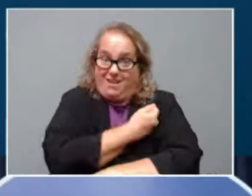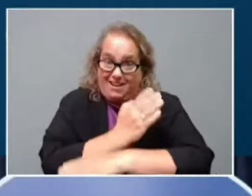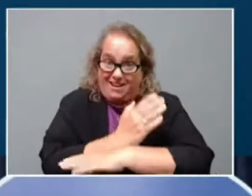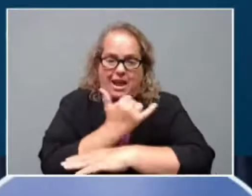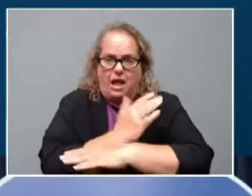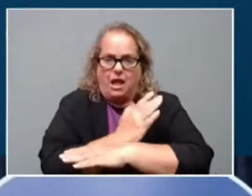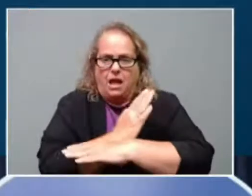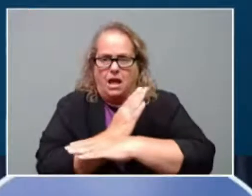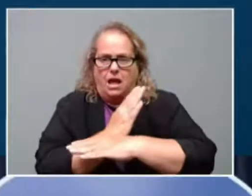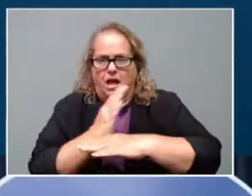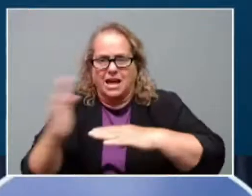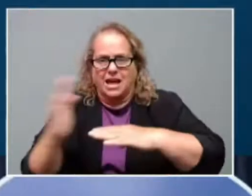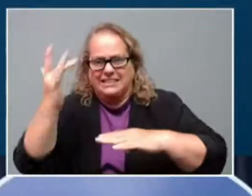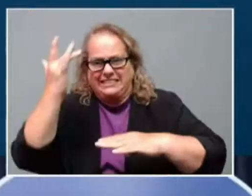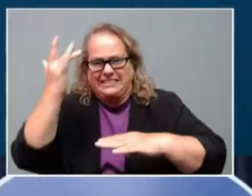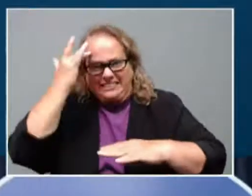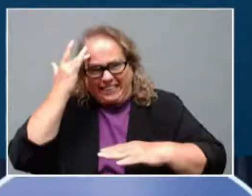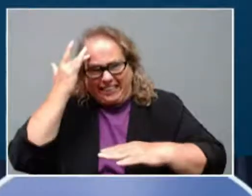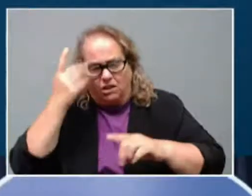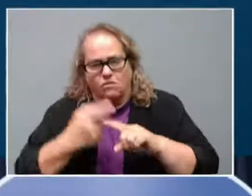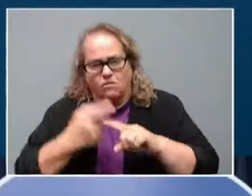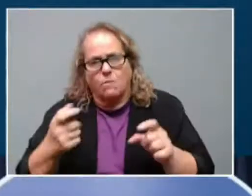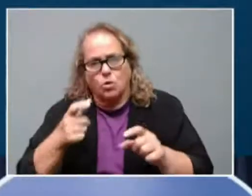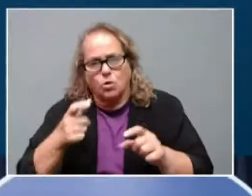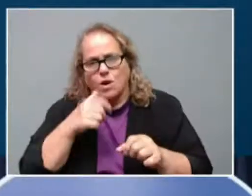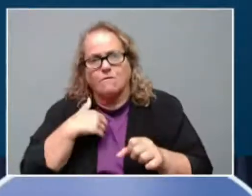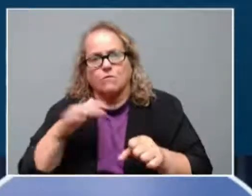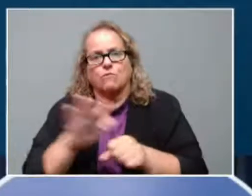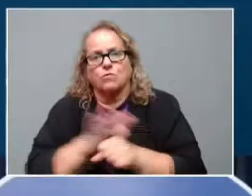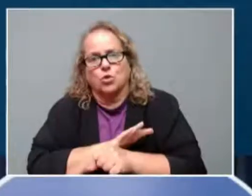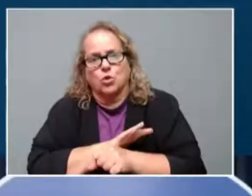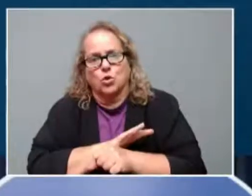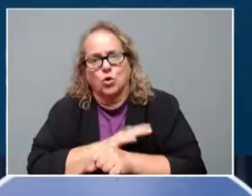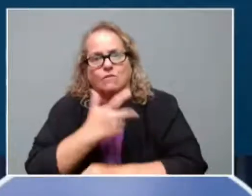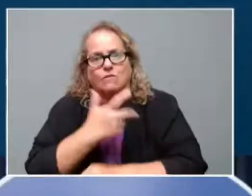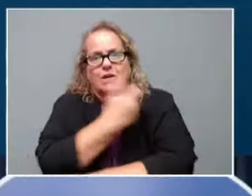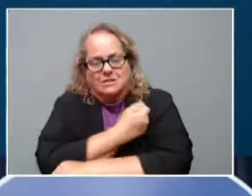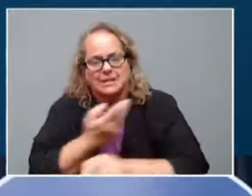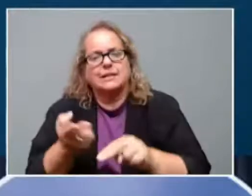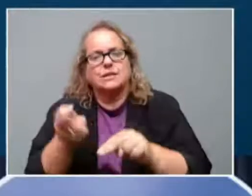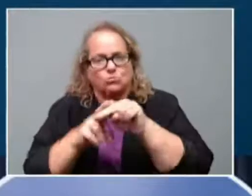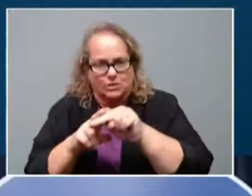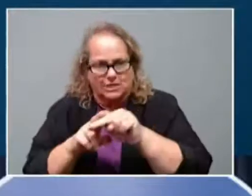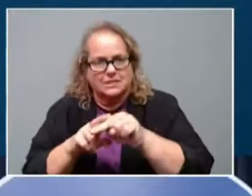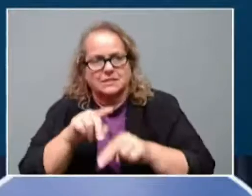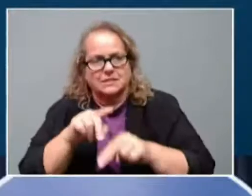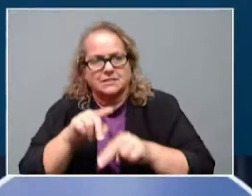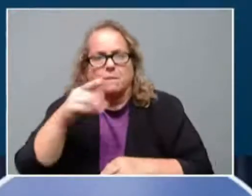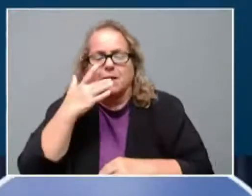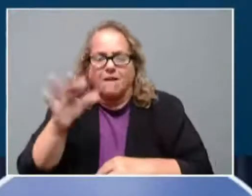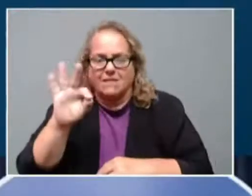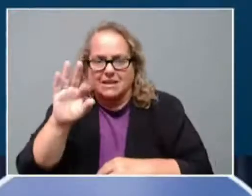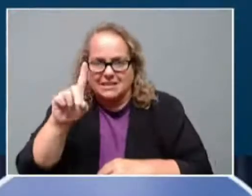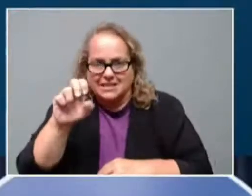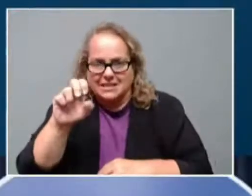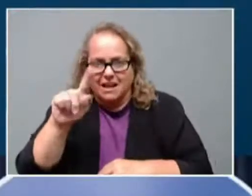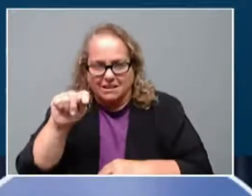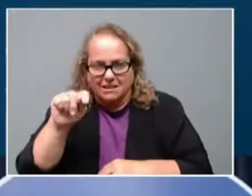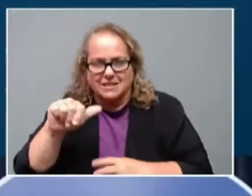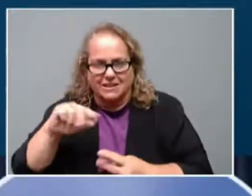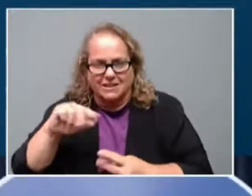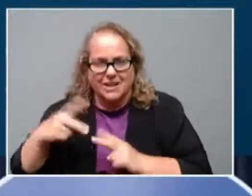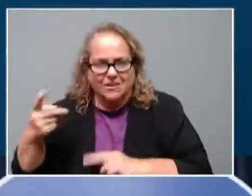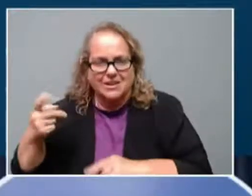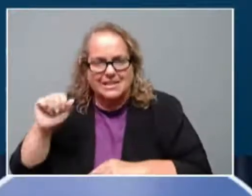fully vaccinated has increased. Again, it's in part because of the Delta variant, no question. But you